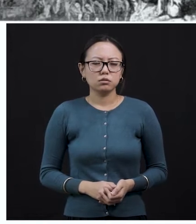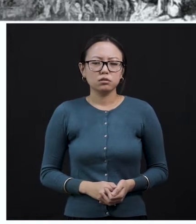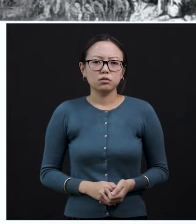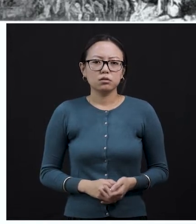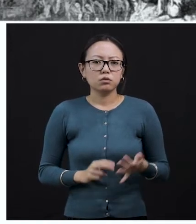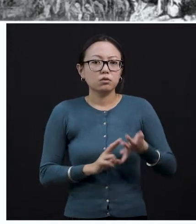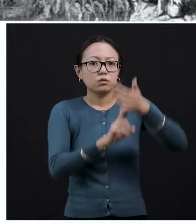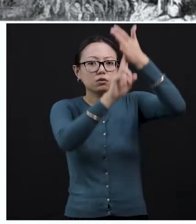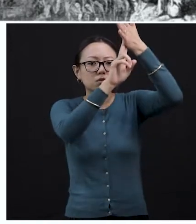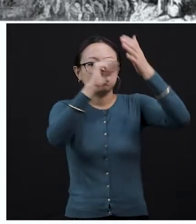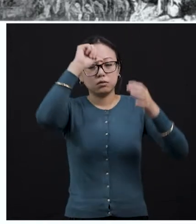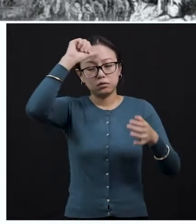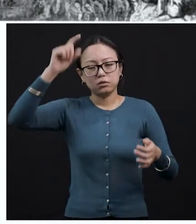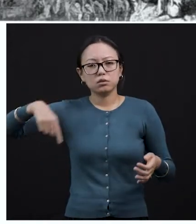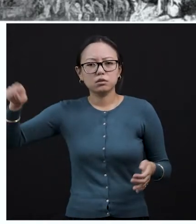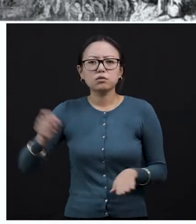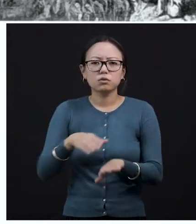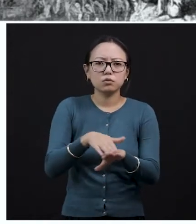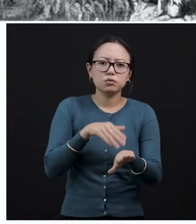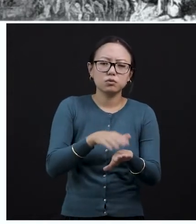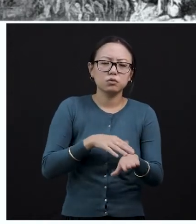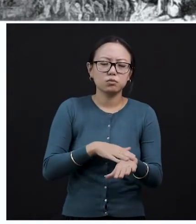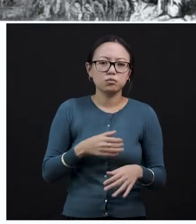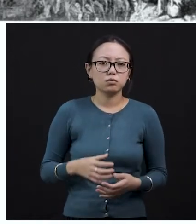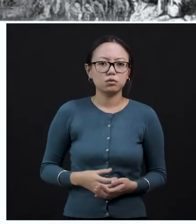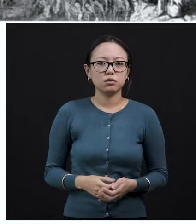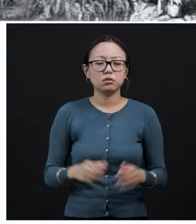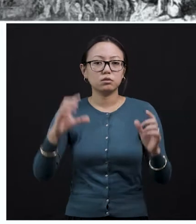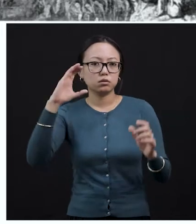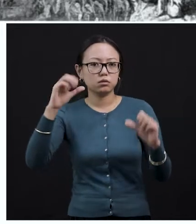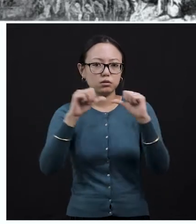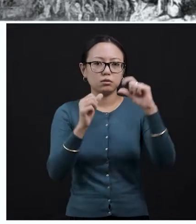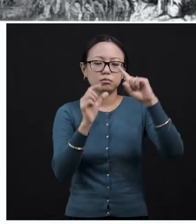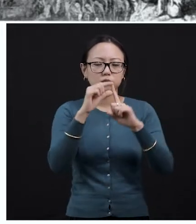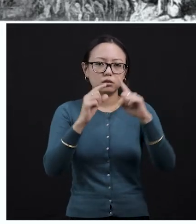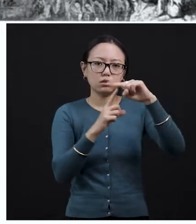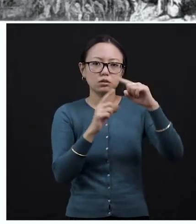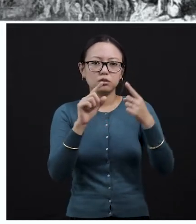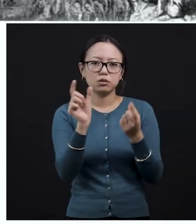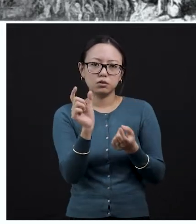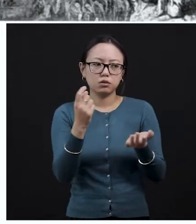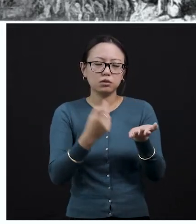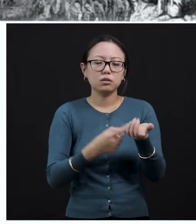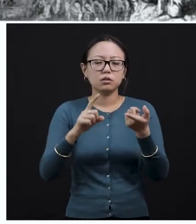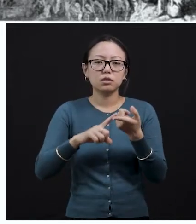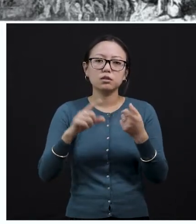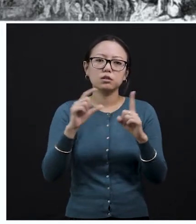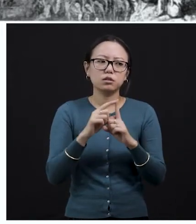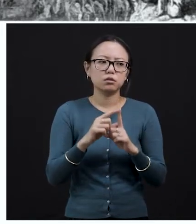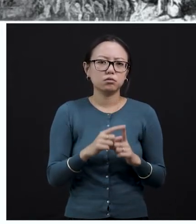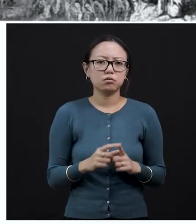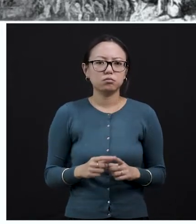came under the control of this Aryan people, and this area was known as the Indo-Aryan